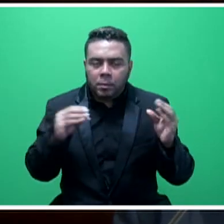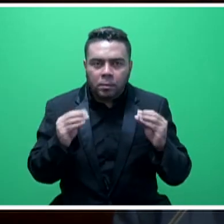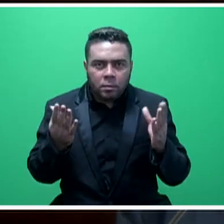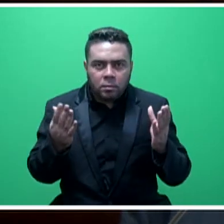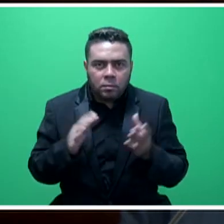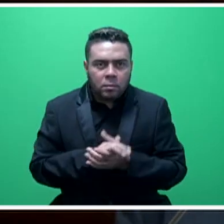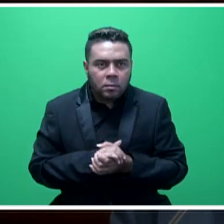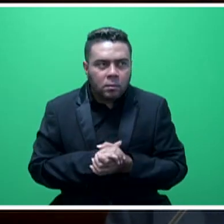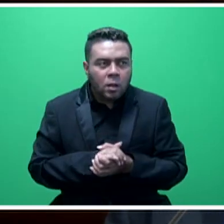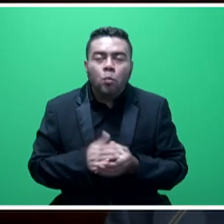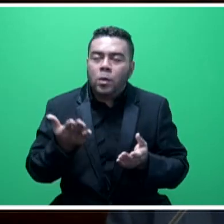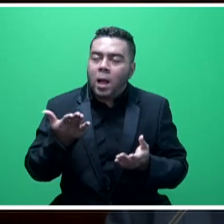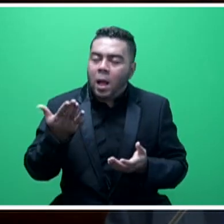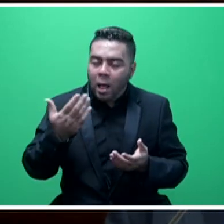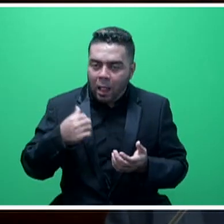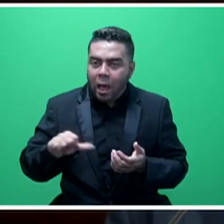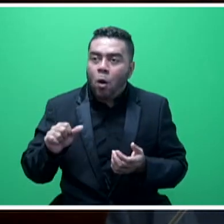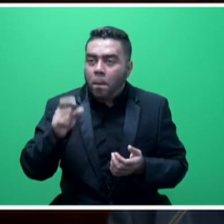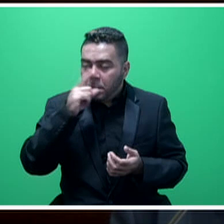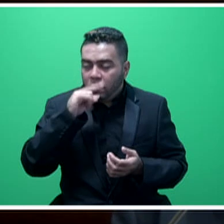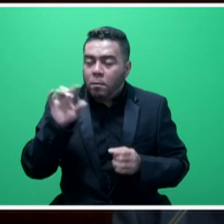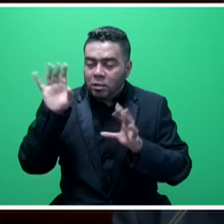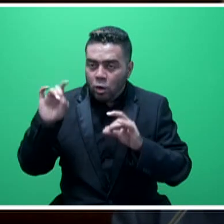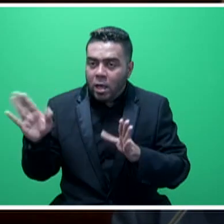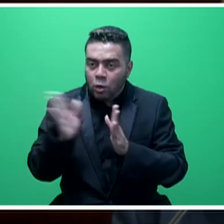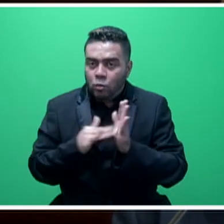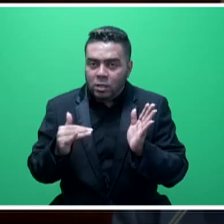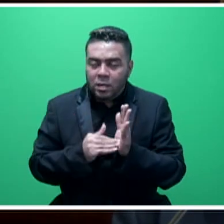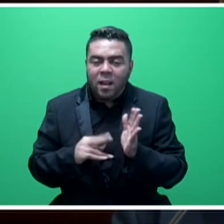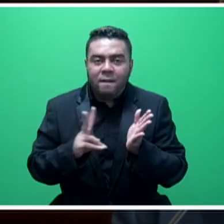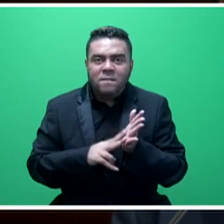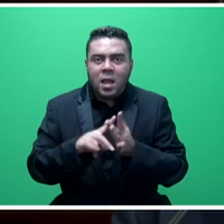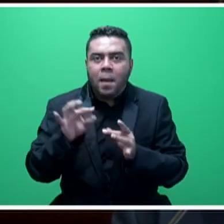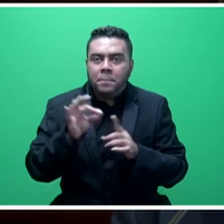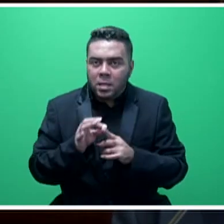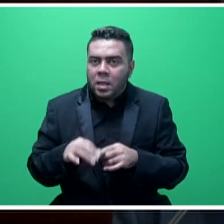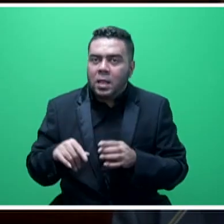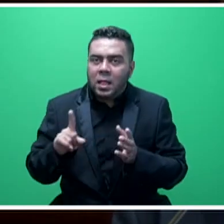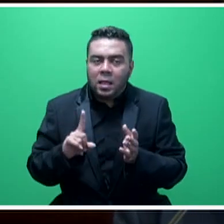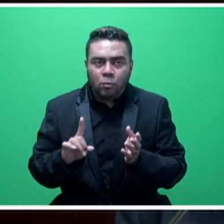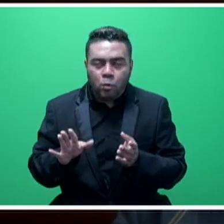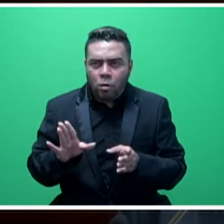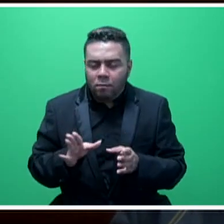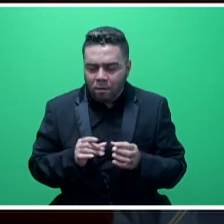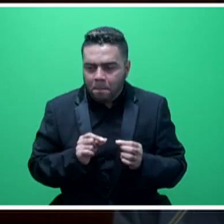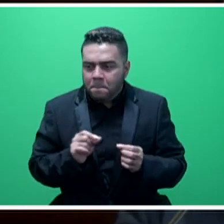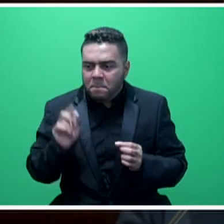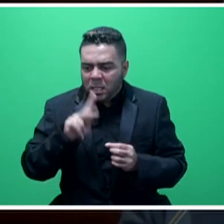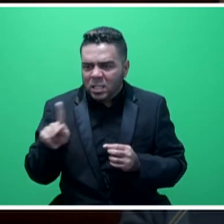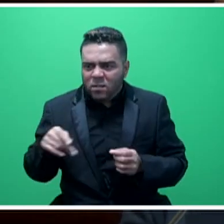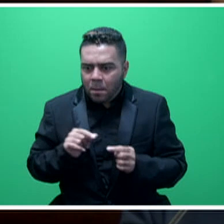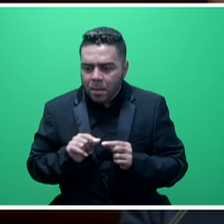This will allow Aussies and Kiwis to holiday in our VIP lane, Mr. Speaker, sir. We've established specific pathways